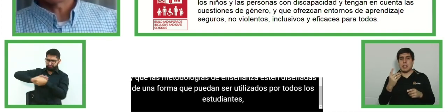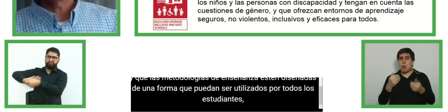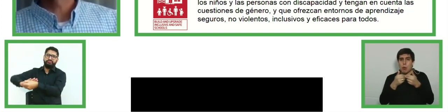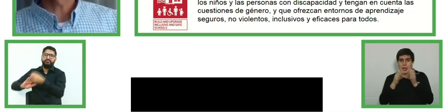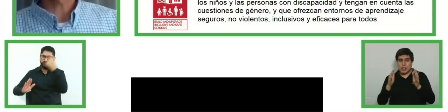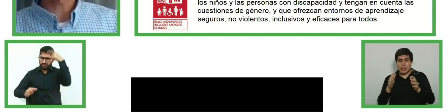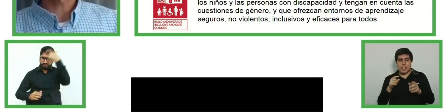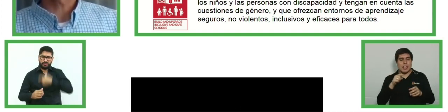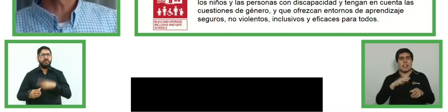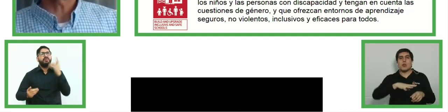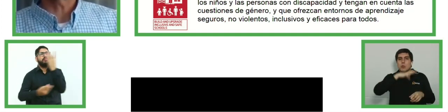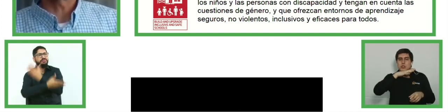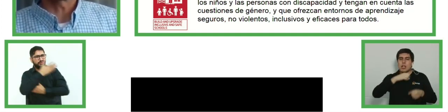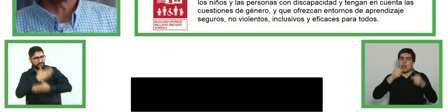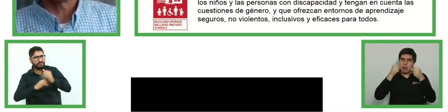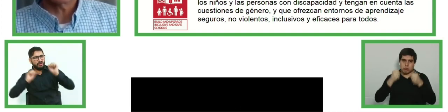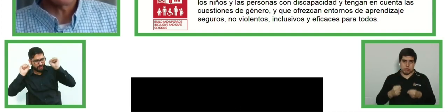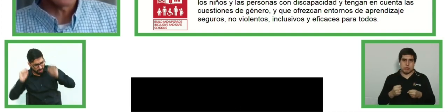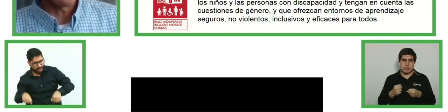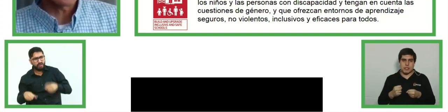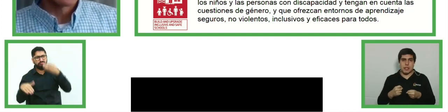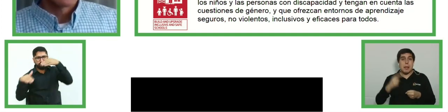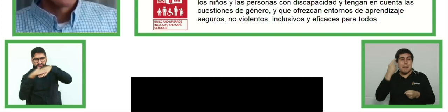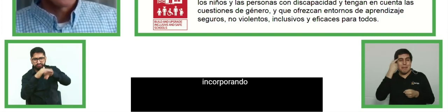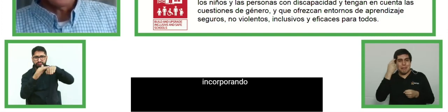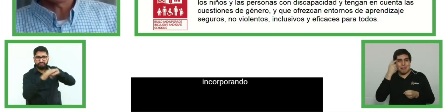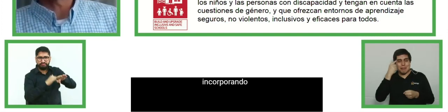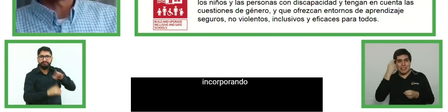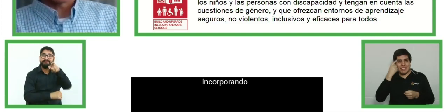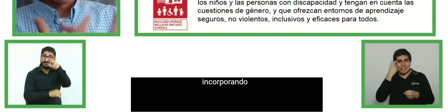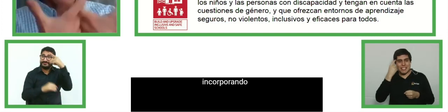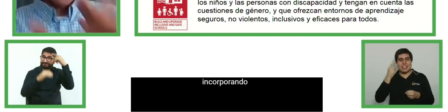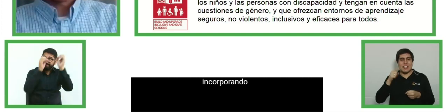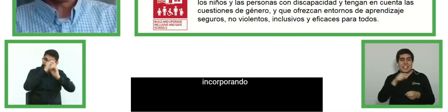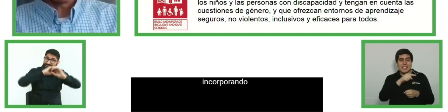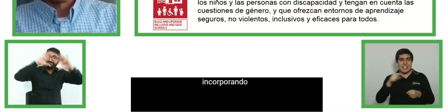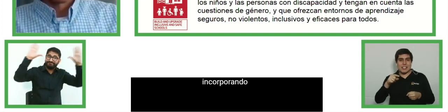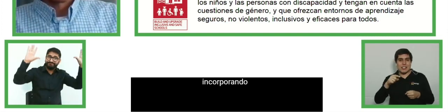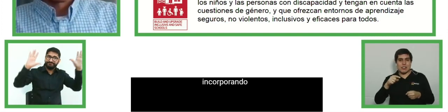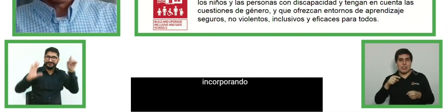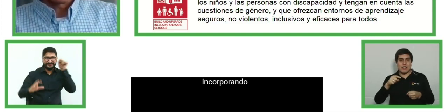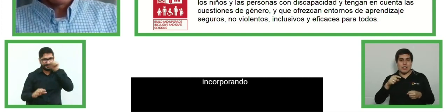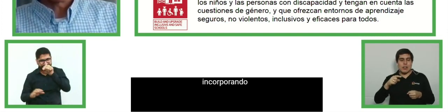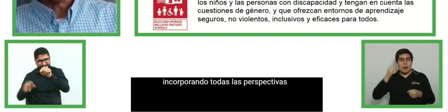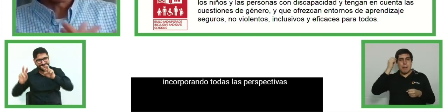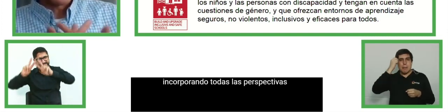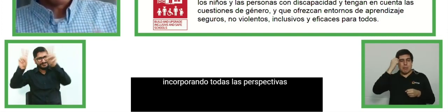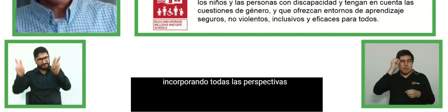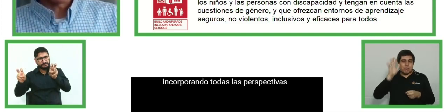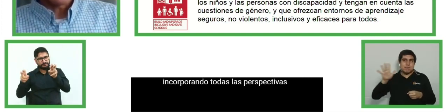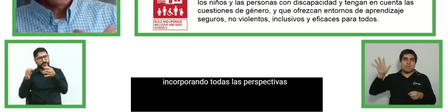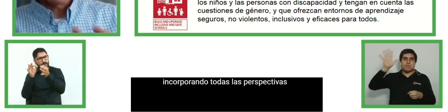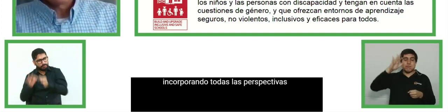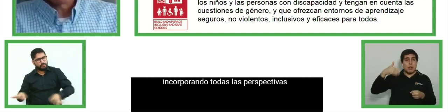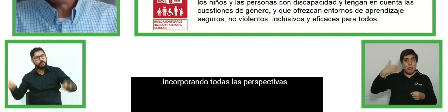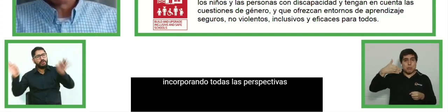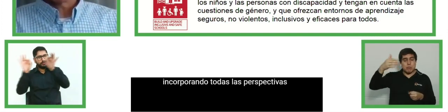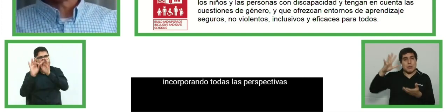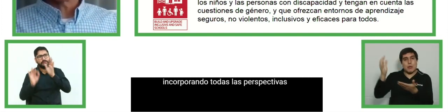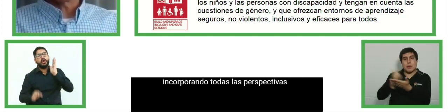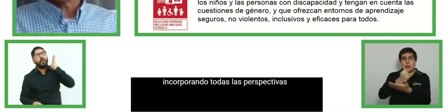and incorporating all the perspectives and views that almost in 2021 we should